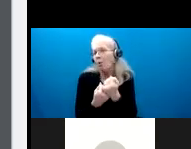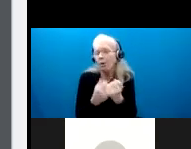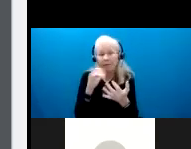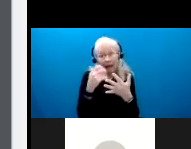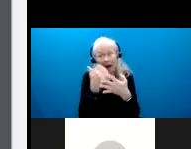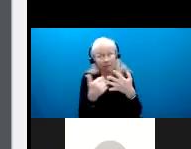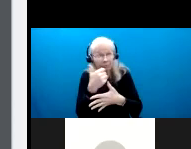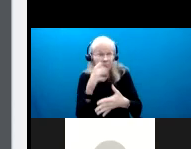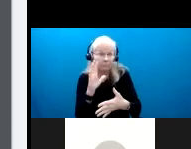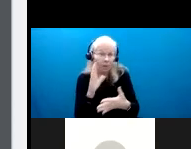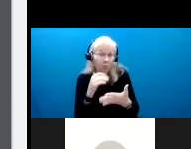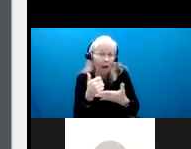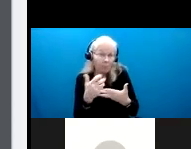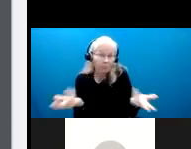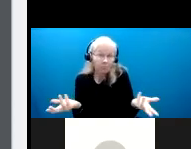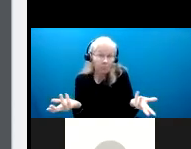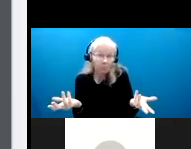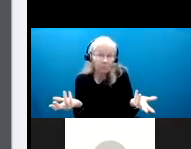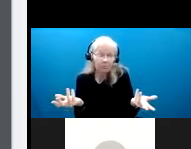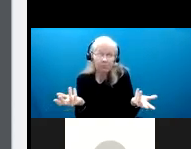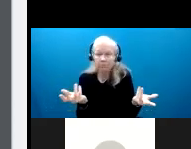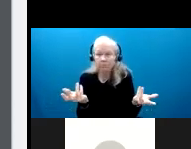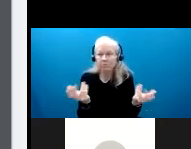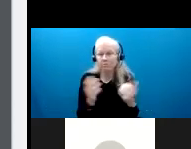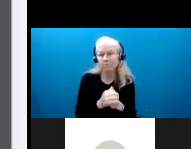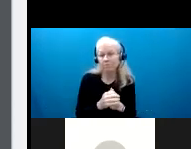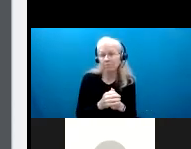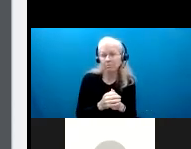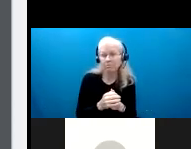helpful with the questions that we're to answer?